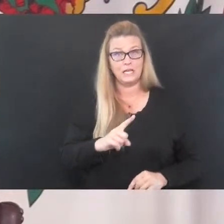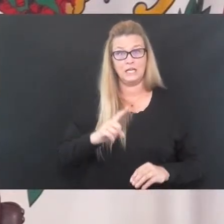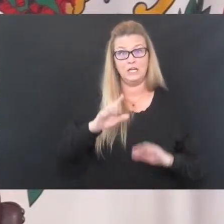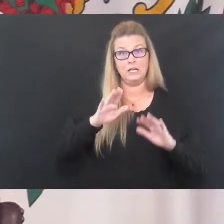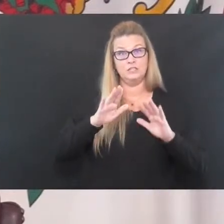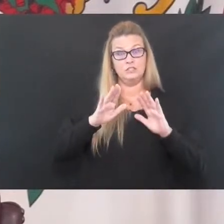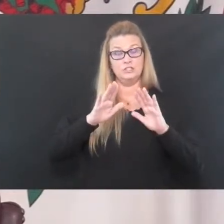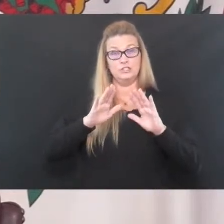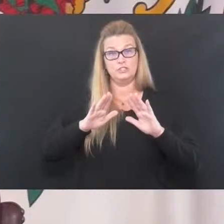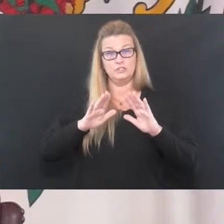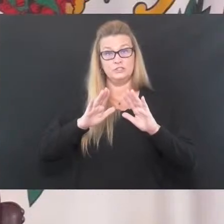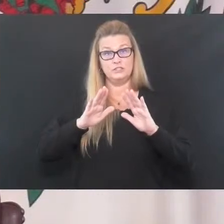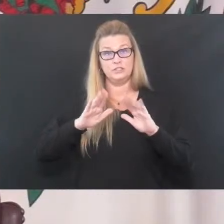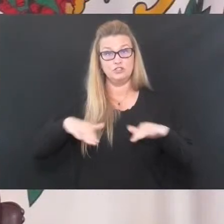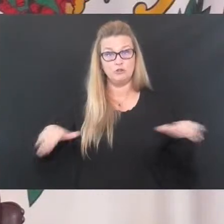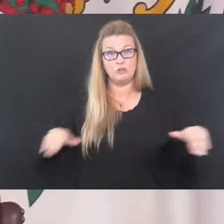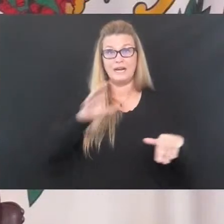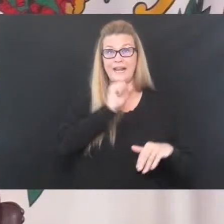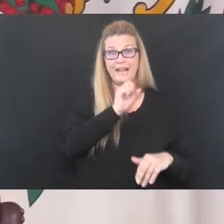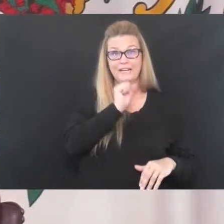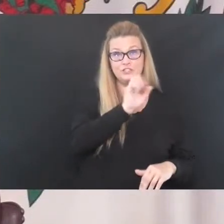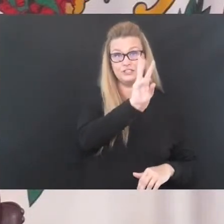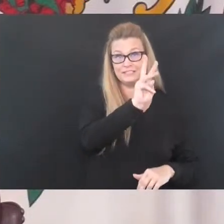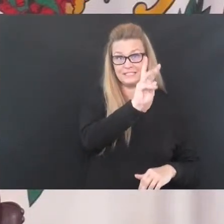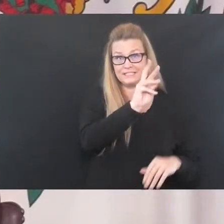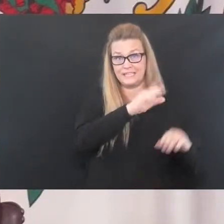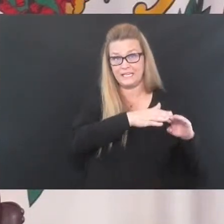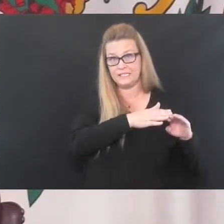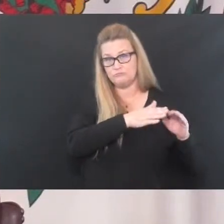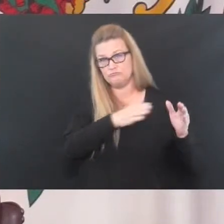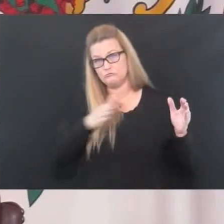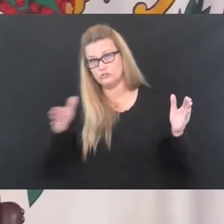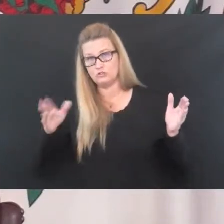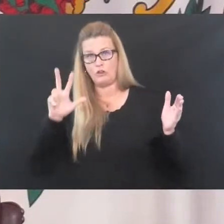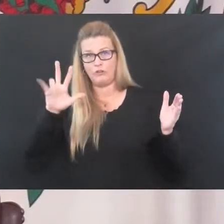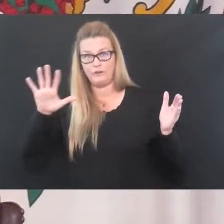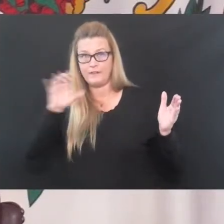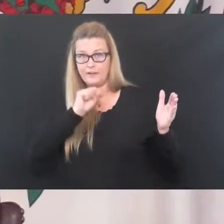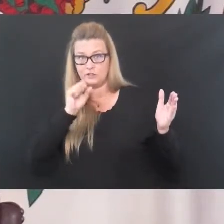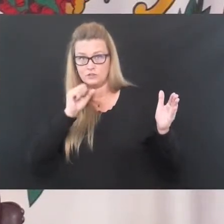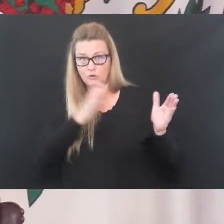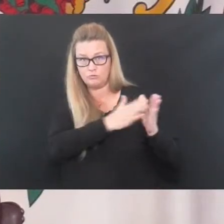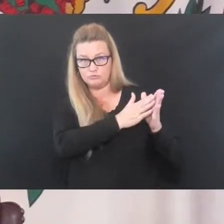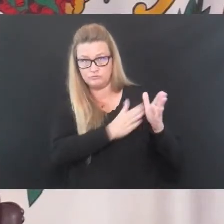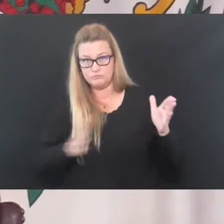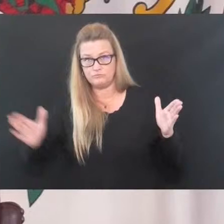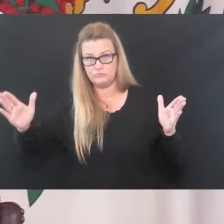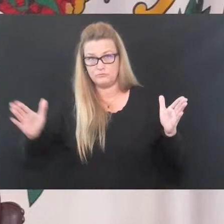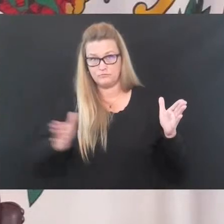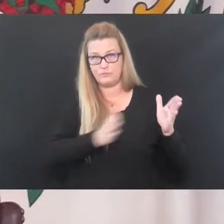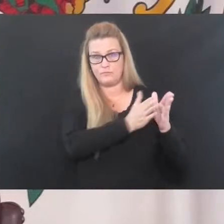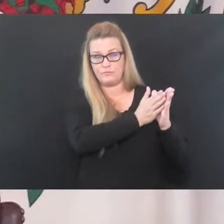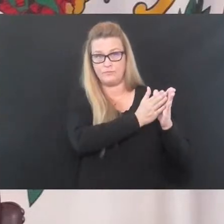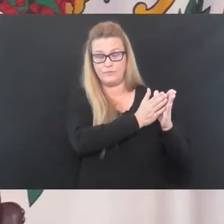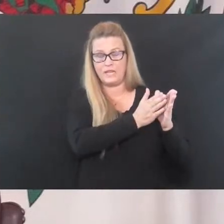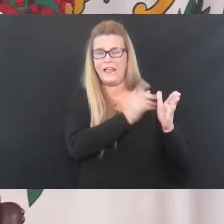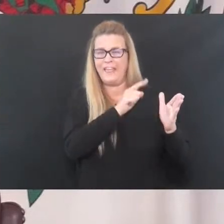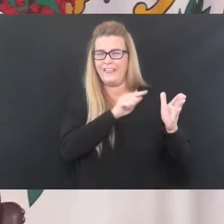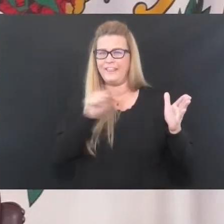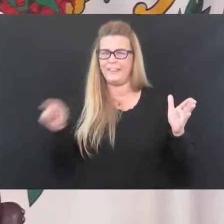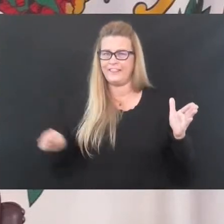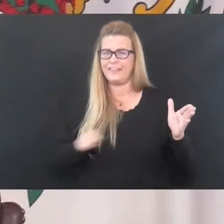kids 16 all the way up to 35 years of age are having a